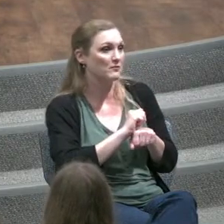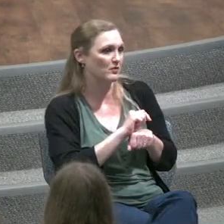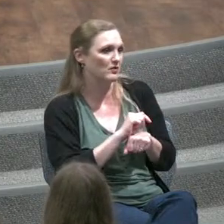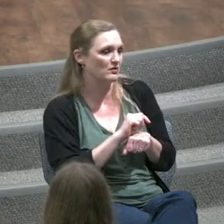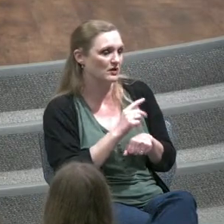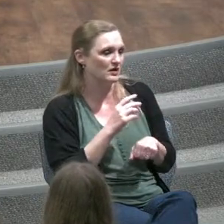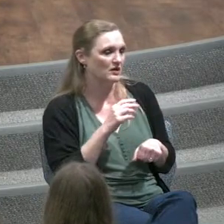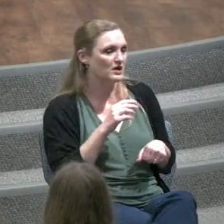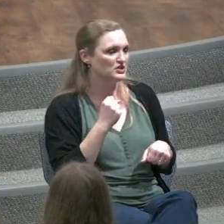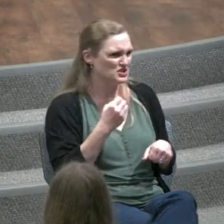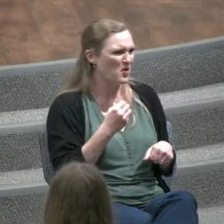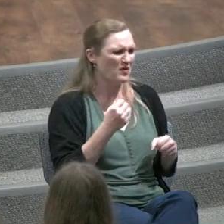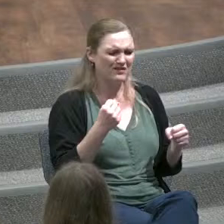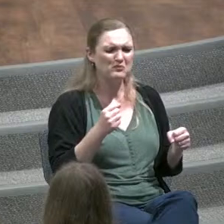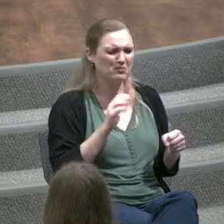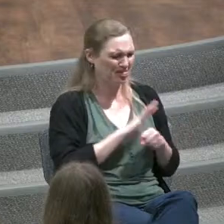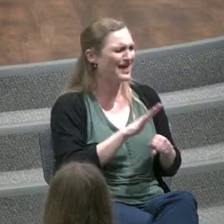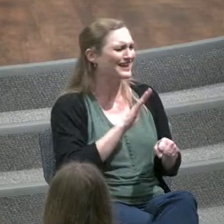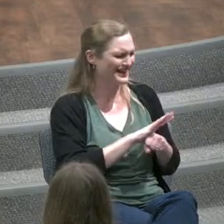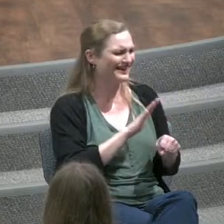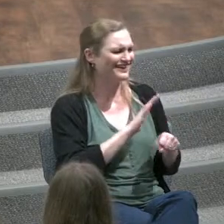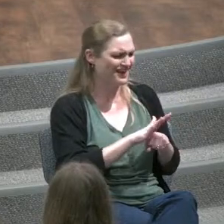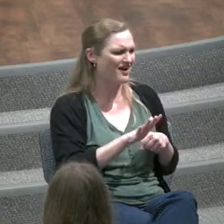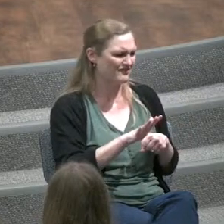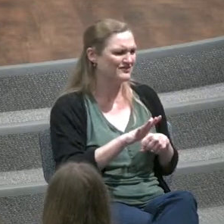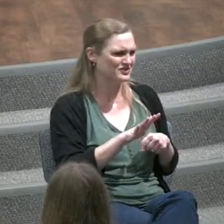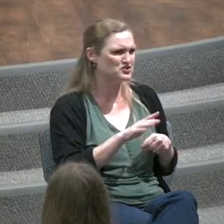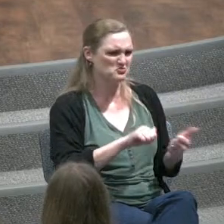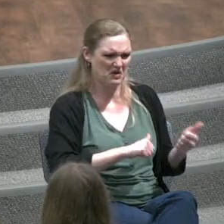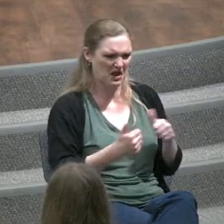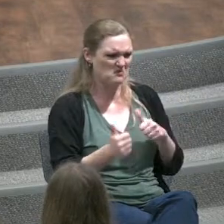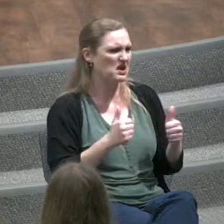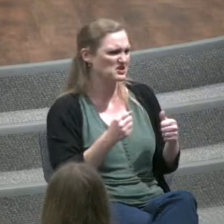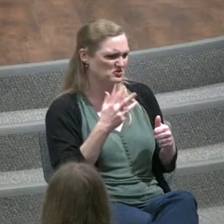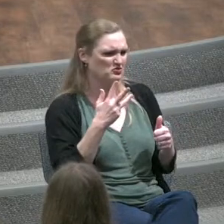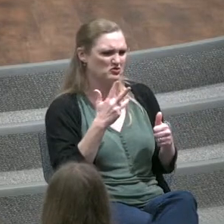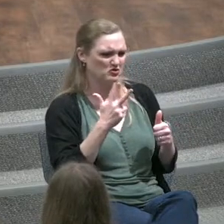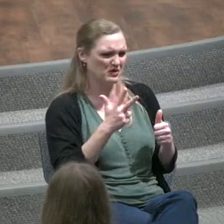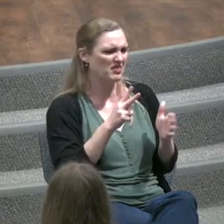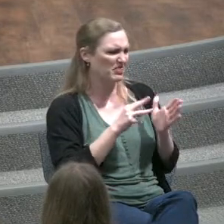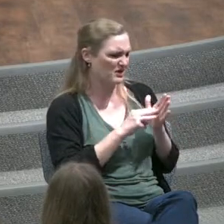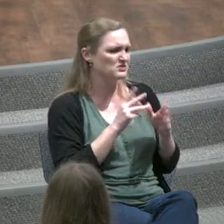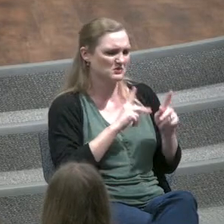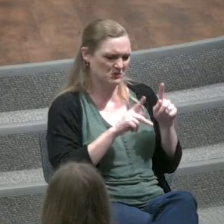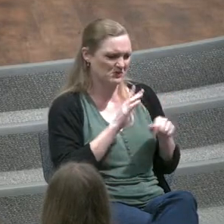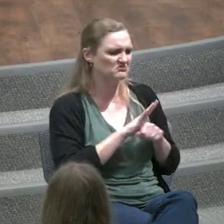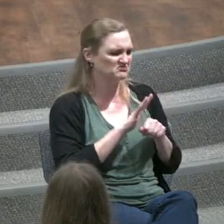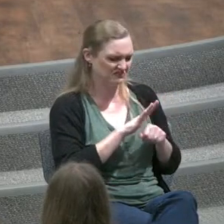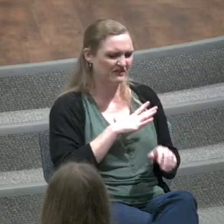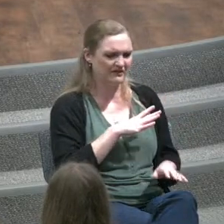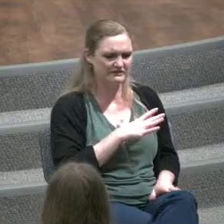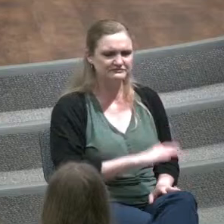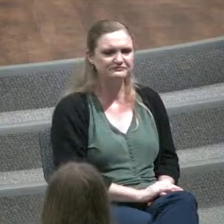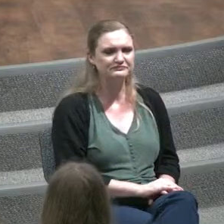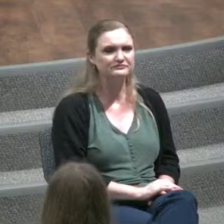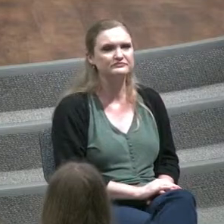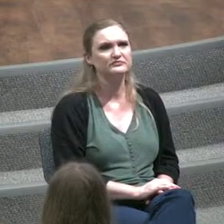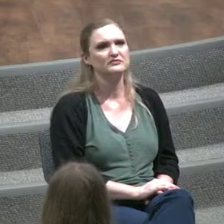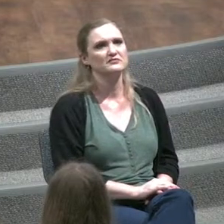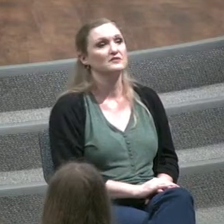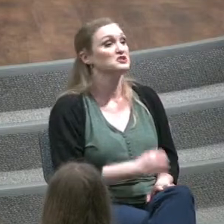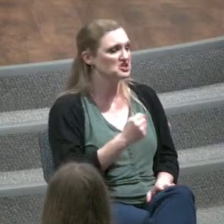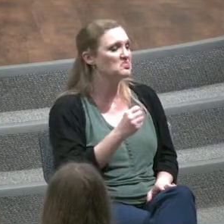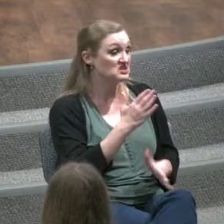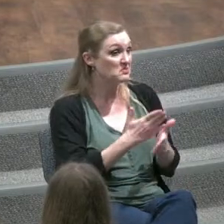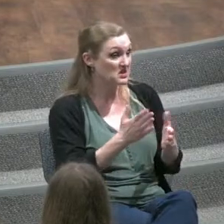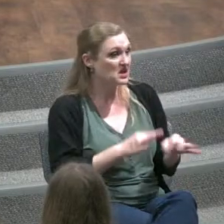mikveh. I don't know what that number would be today, but there are mikveh everywhere. And so again, that's